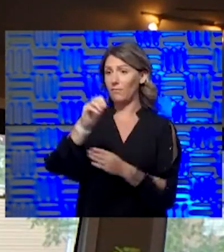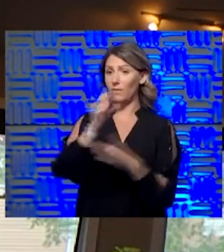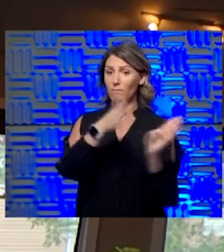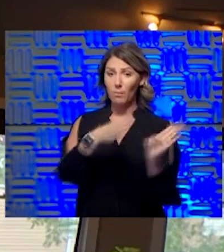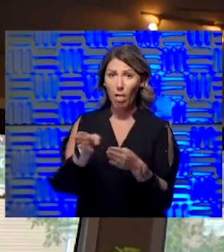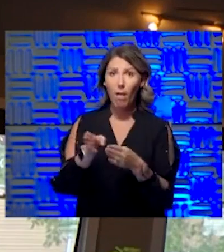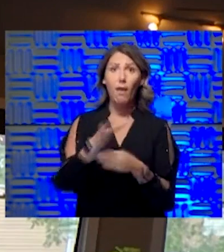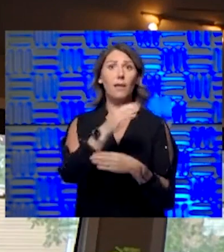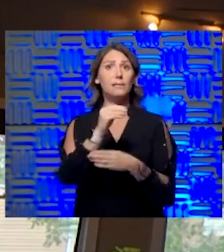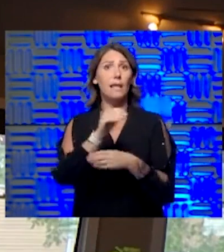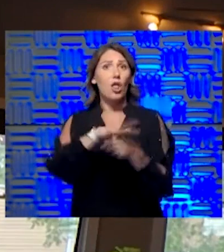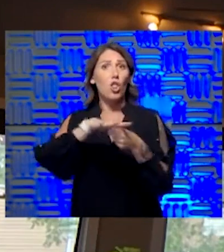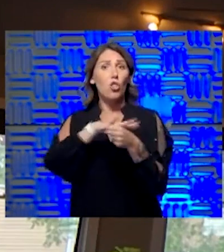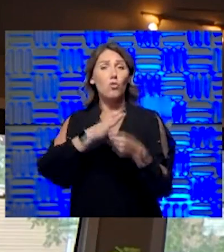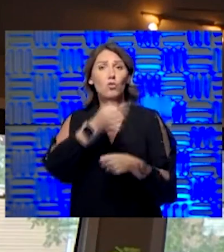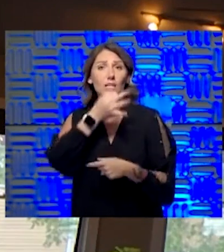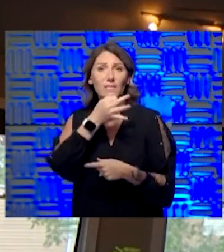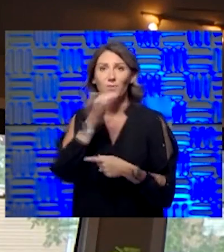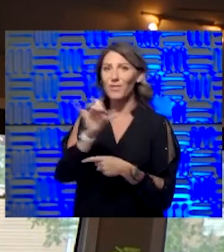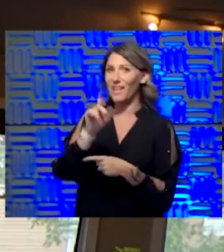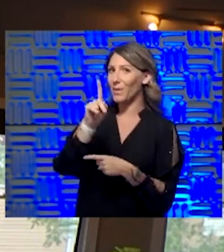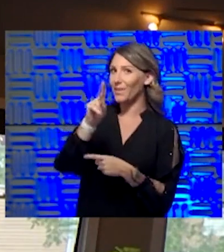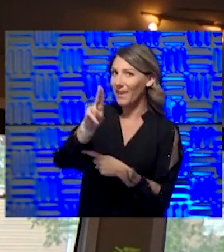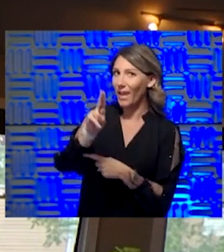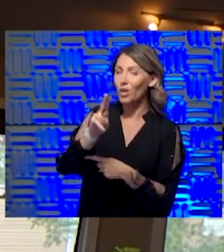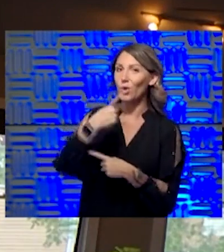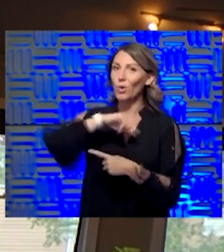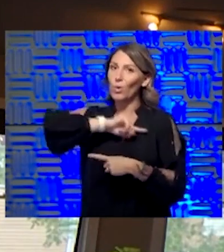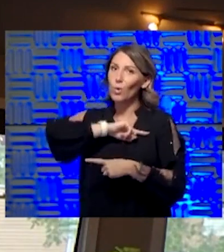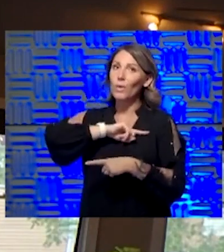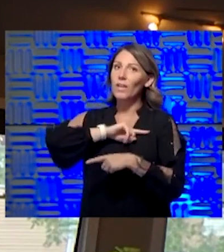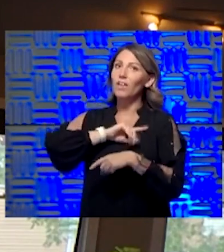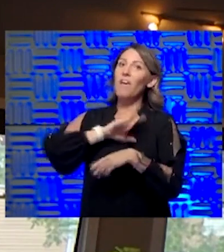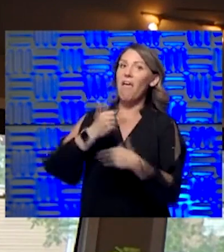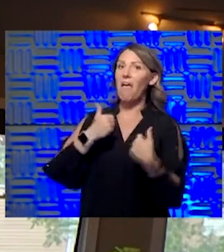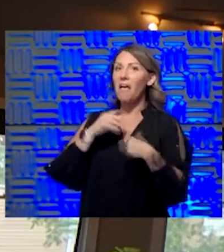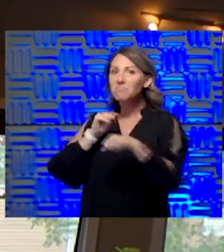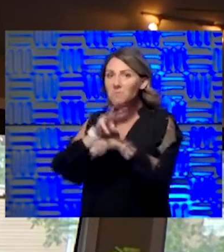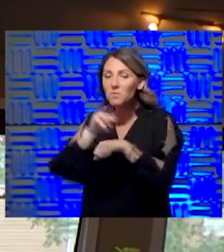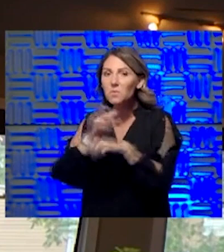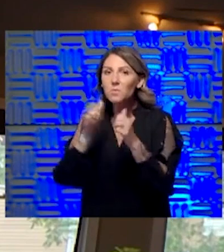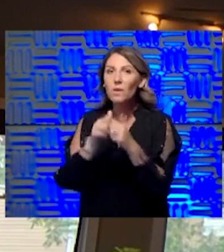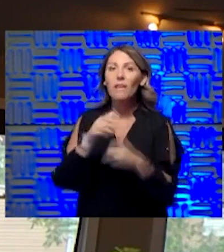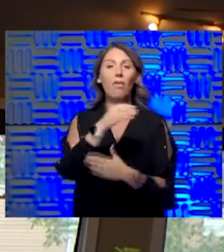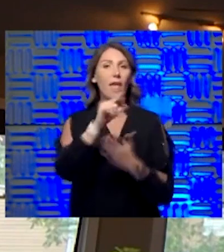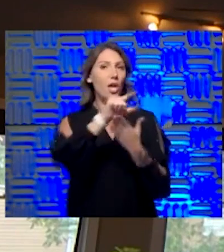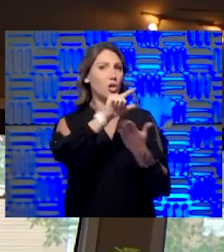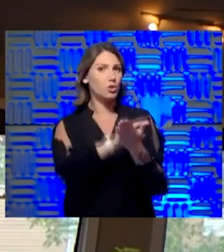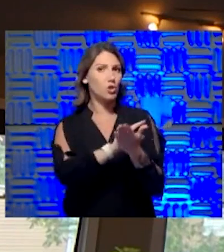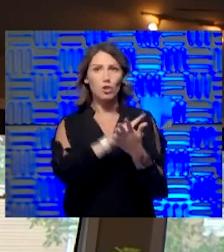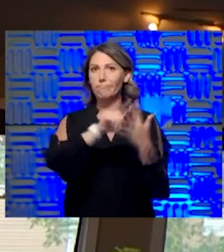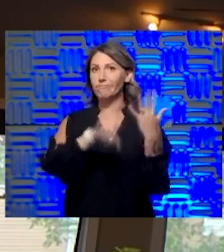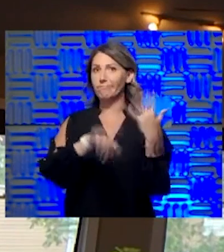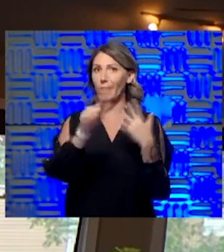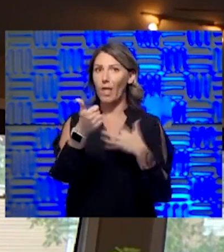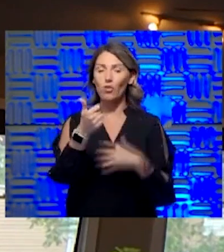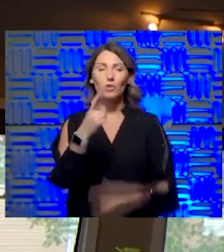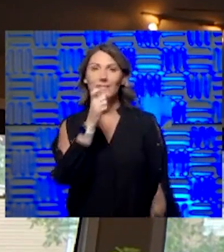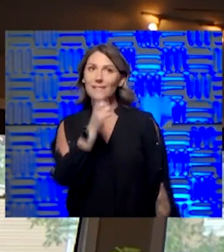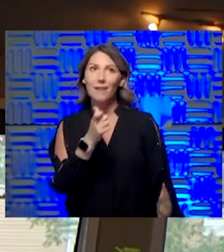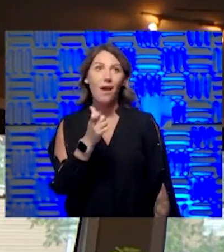thoughts? Yeah, absolutely. I think the main concern is that a lot of them could be asymptomatic or